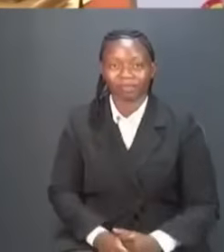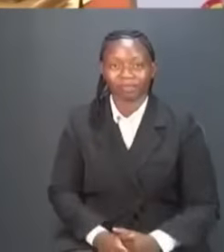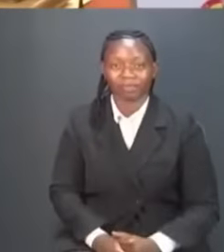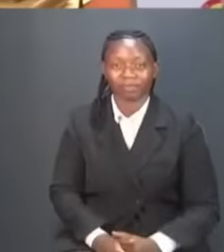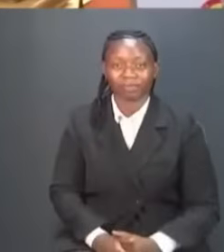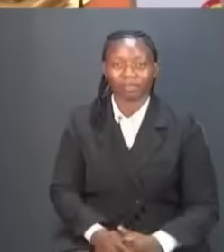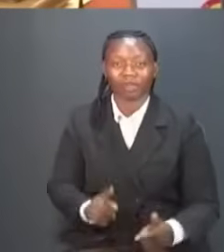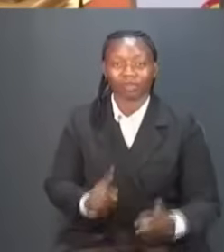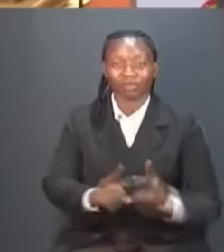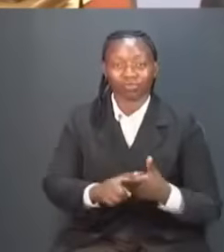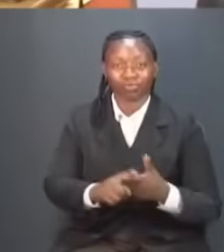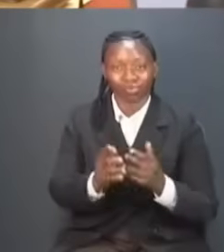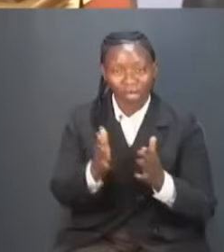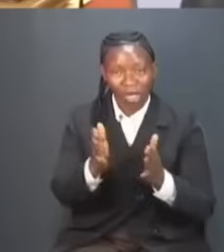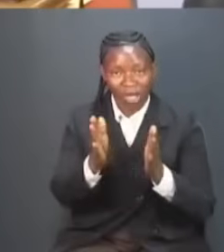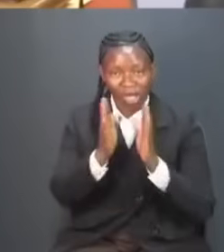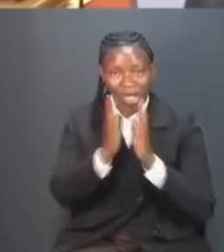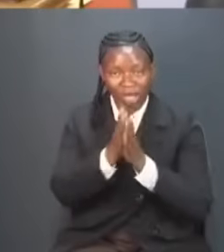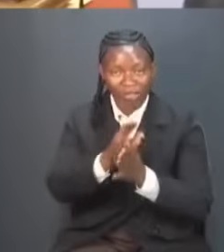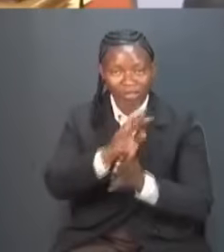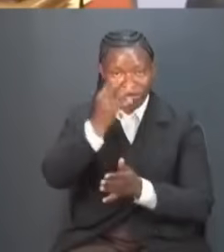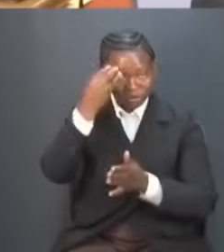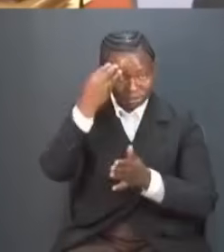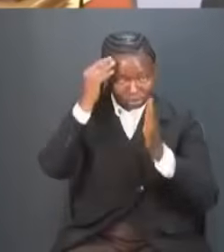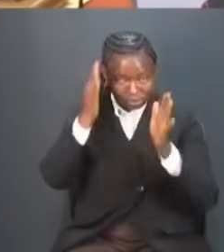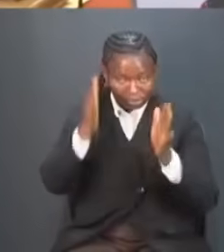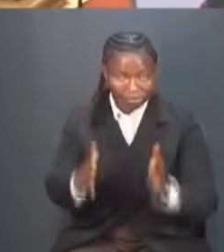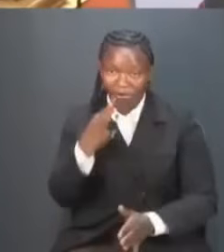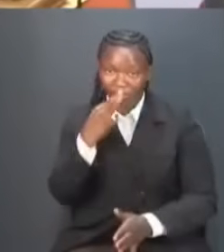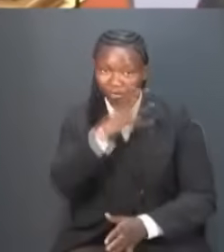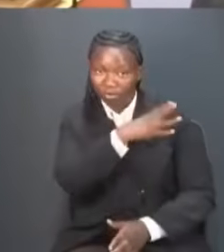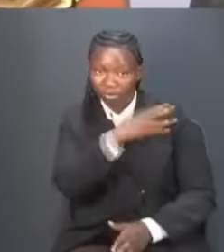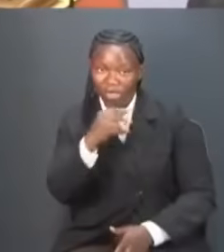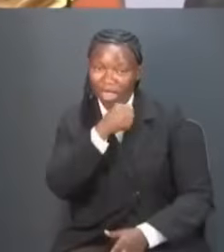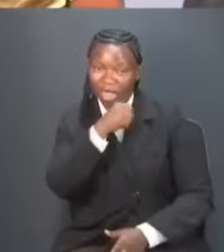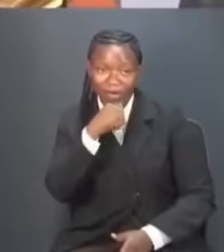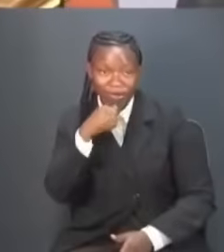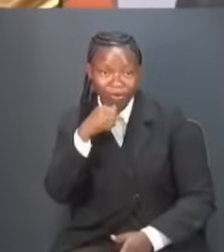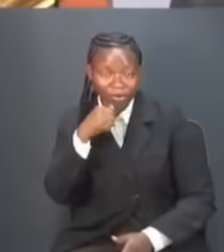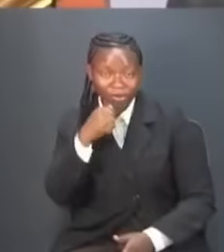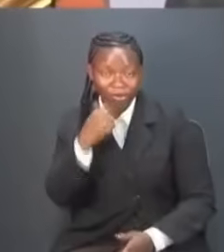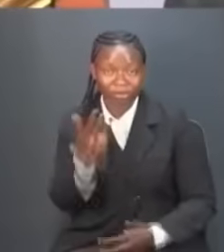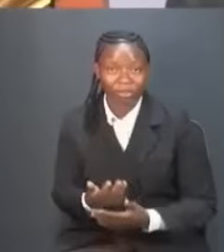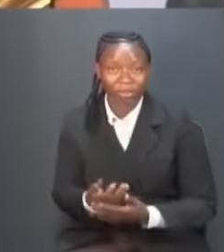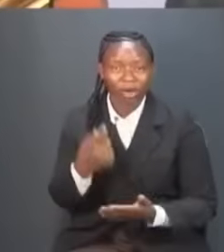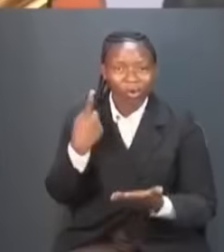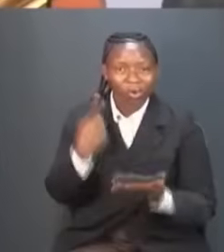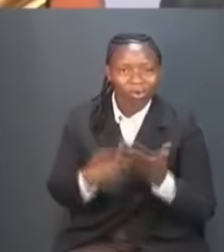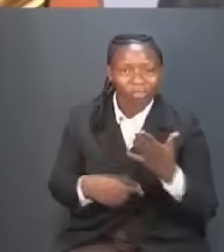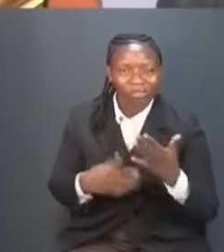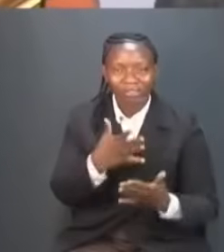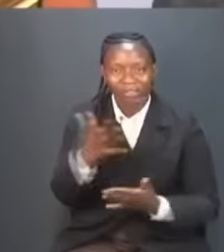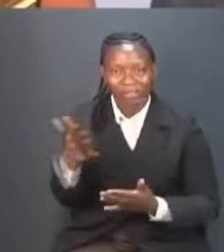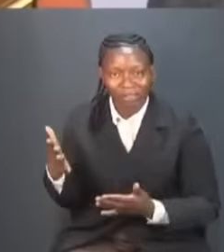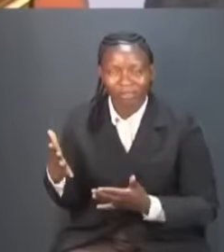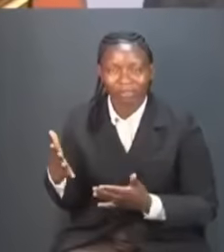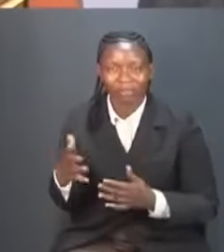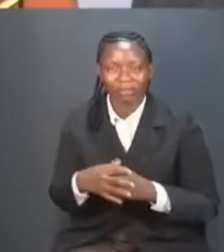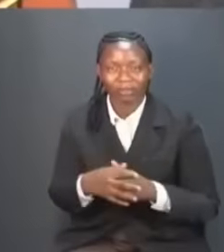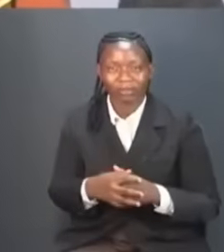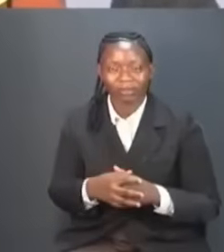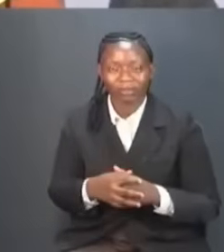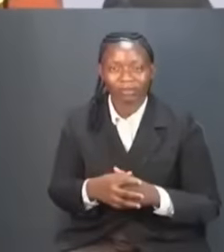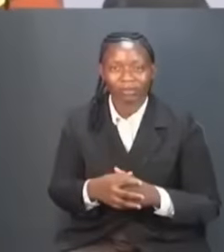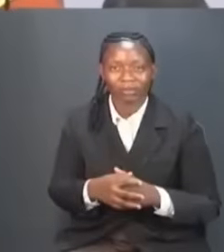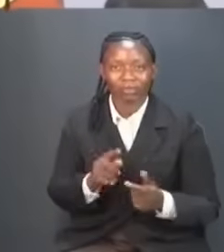To ask the Minister for Food and Agriculture what measures are being taken